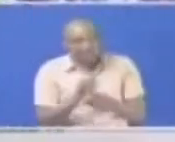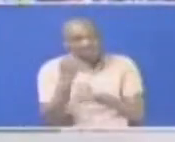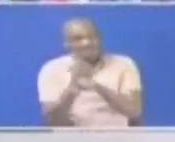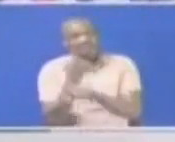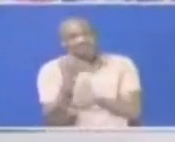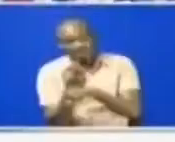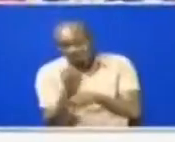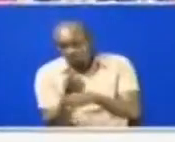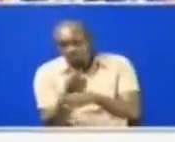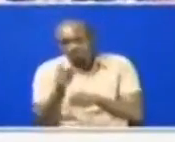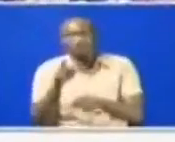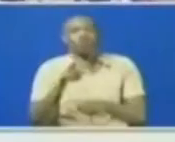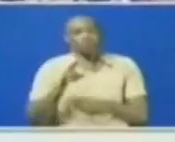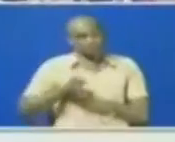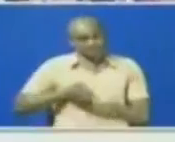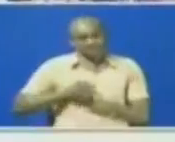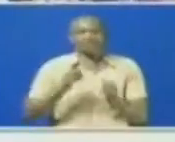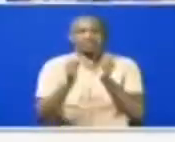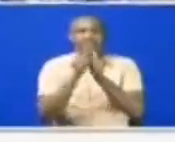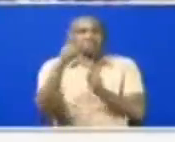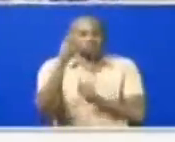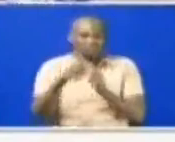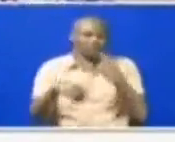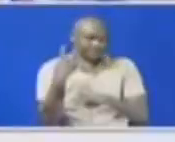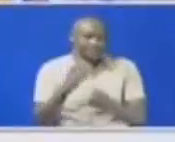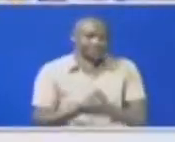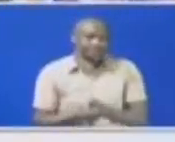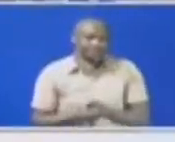33 minutes 11 seconds to win the women's 10 kilometer race.